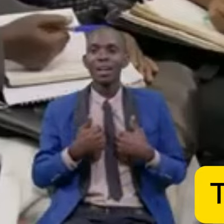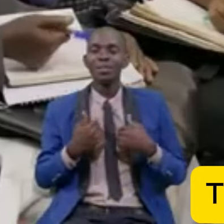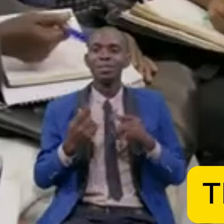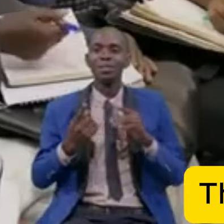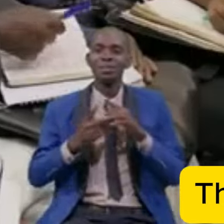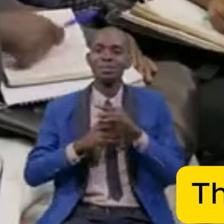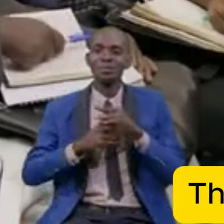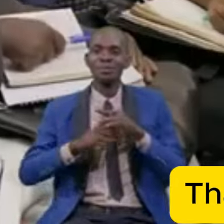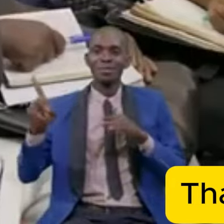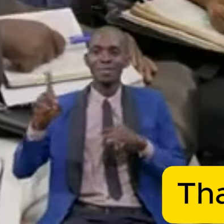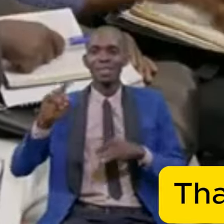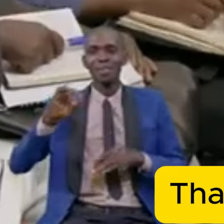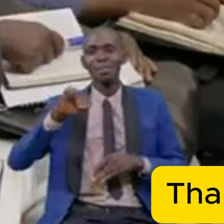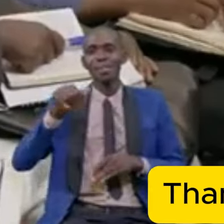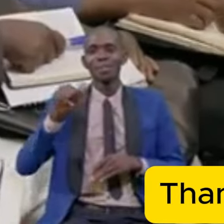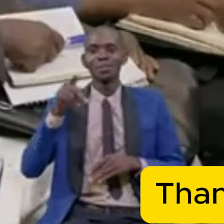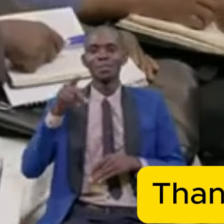tell me